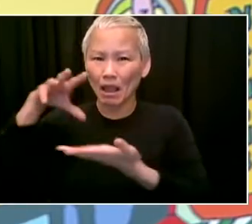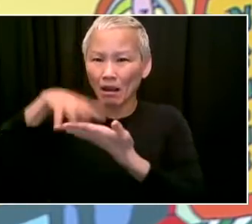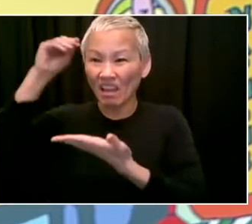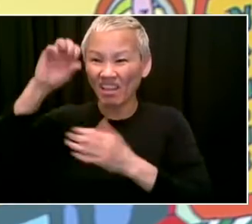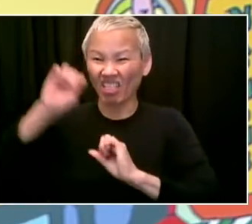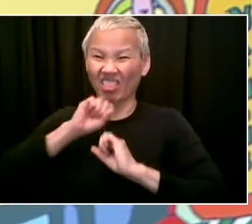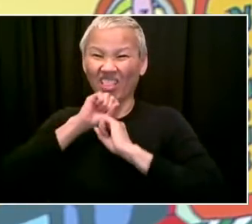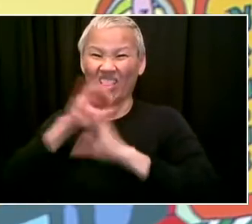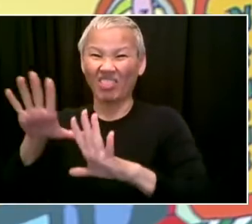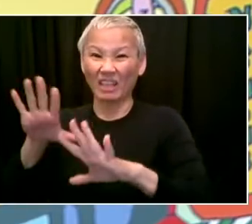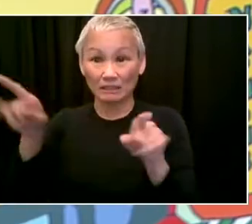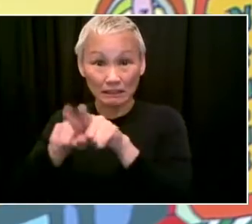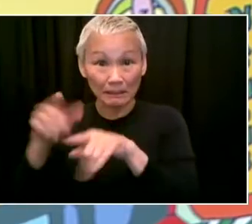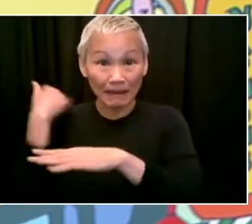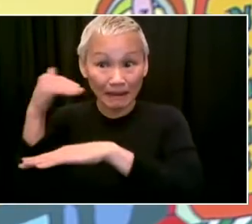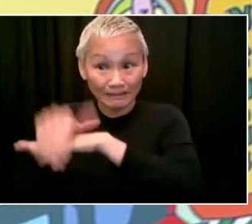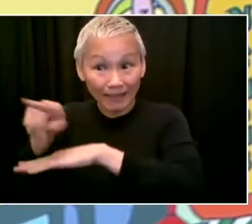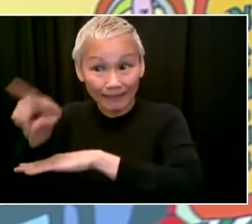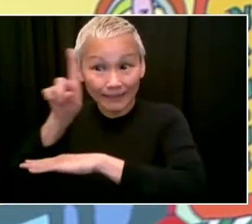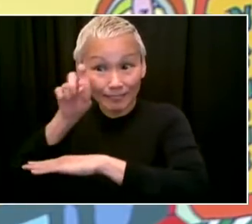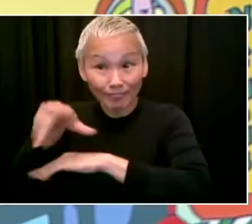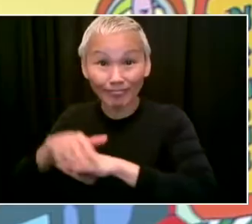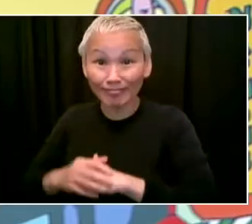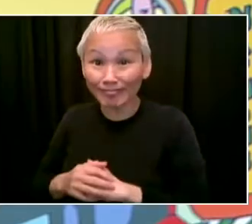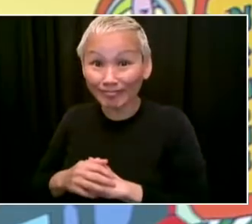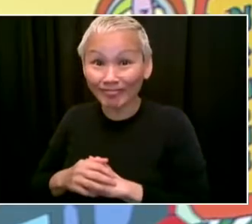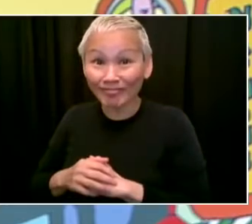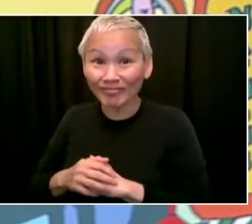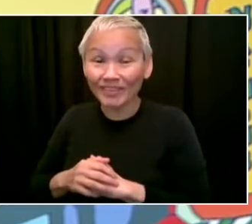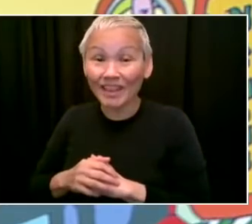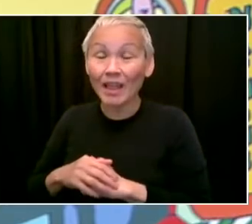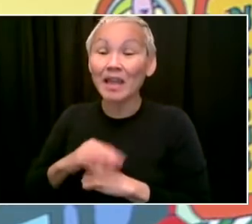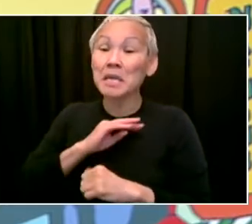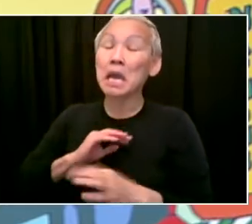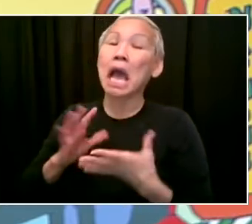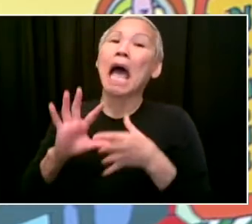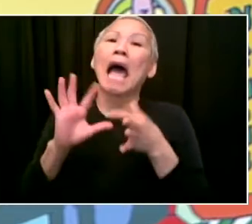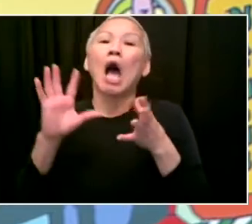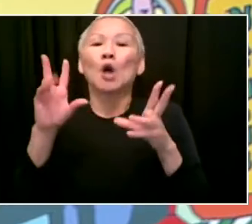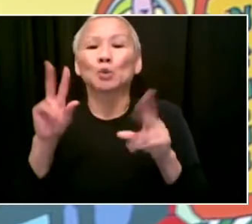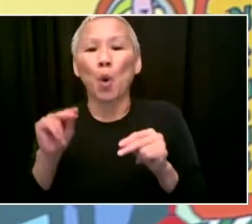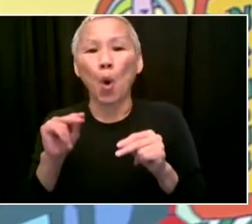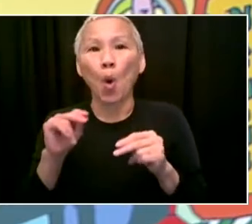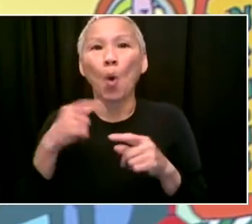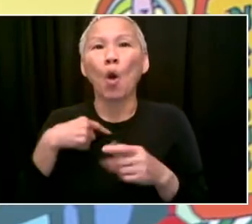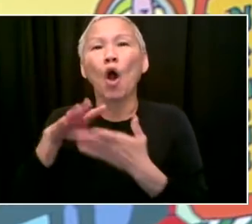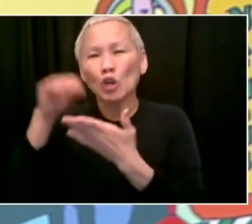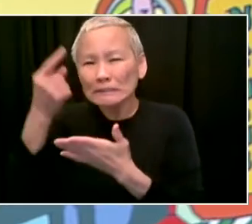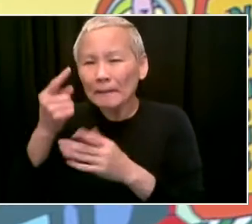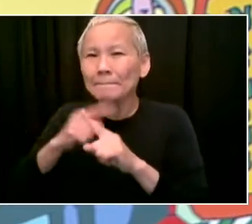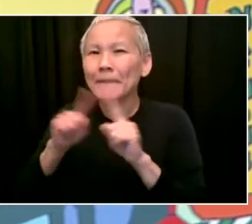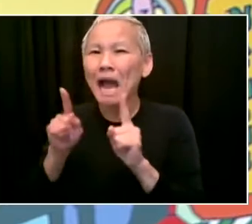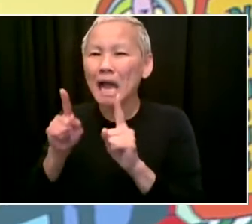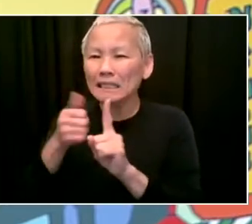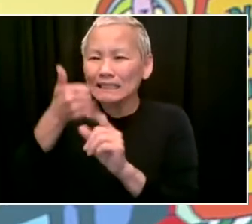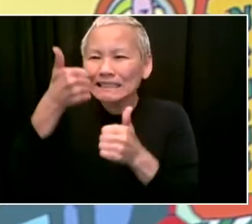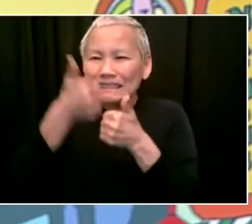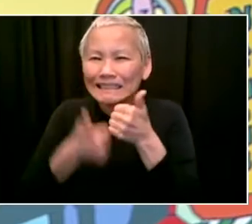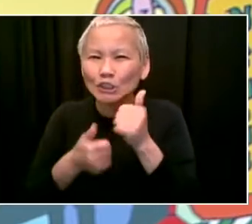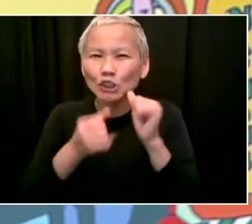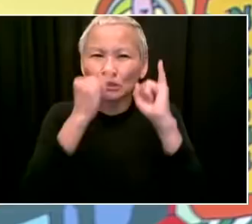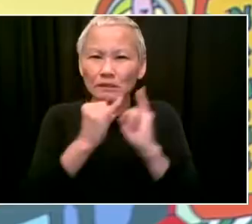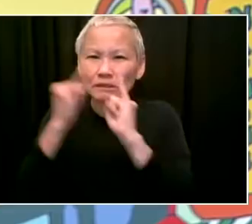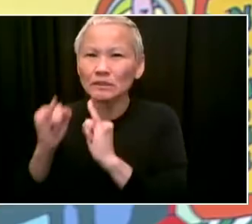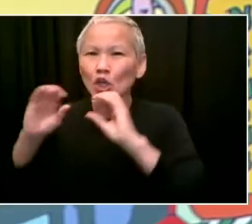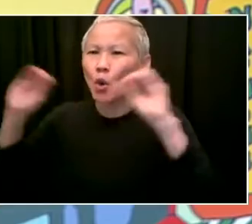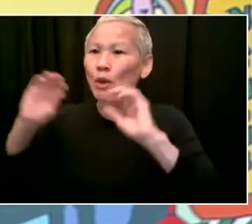I still don't feel we're getting a particularly compelling vision from any of these candidates. And I think the people of New York